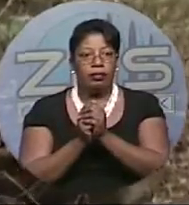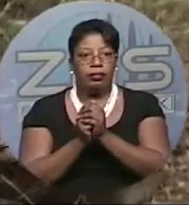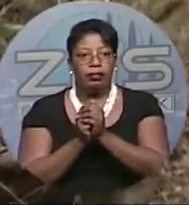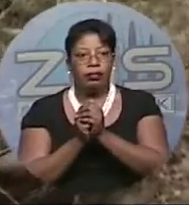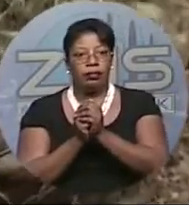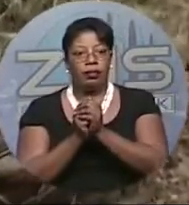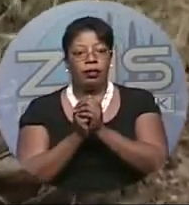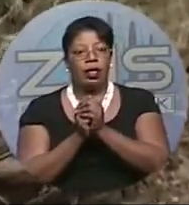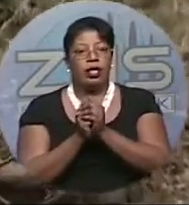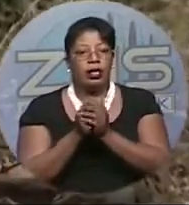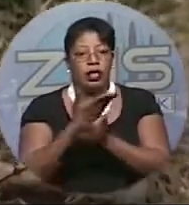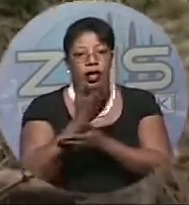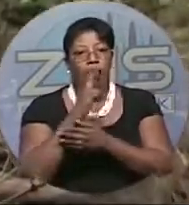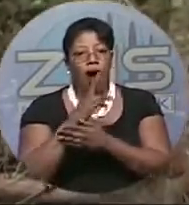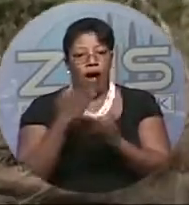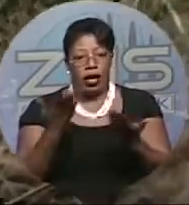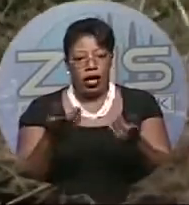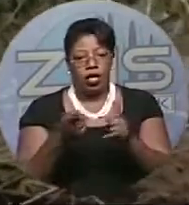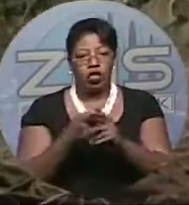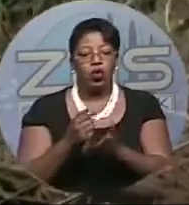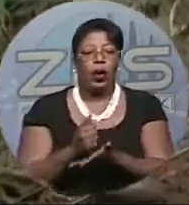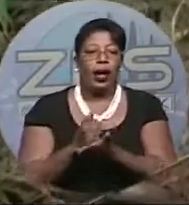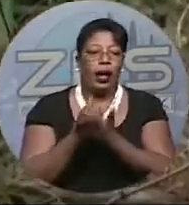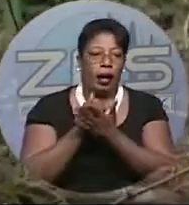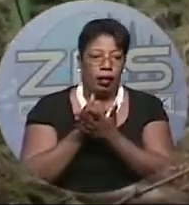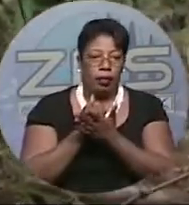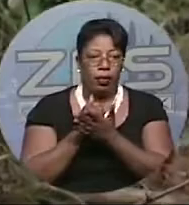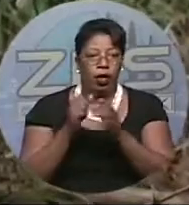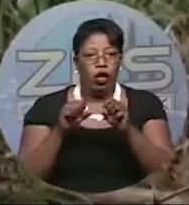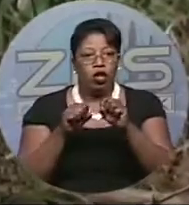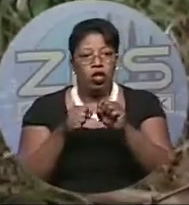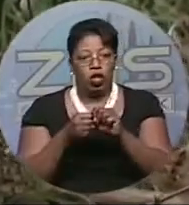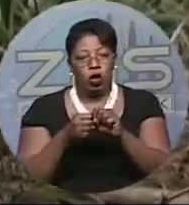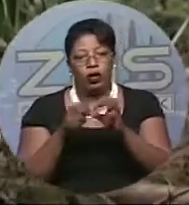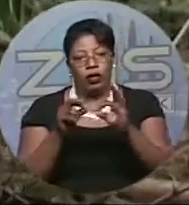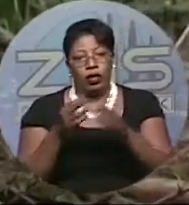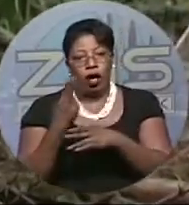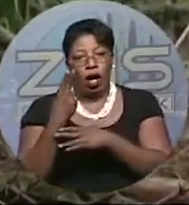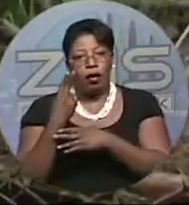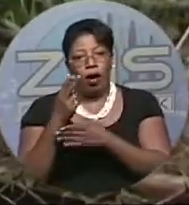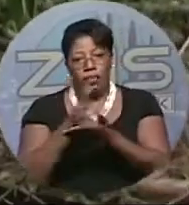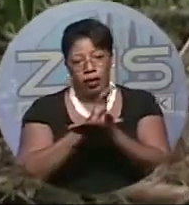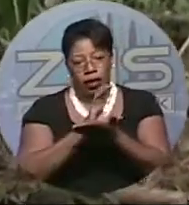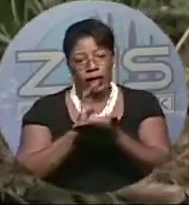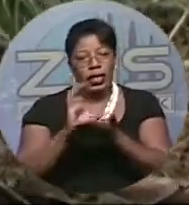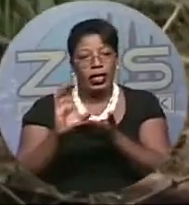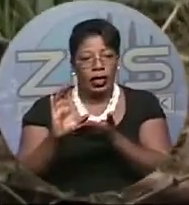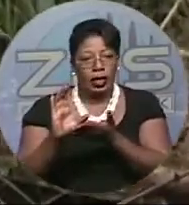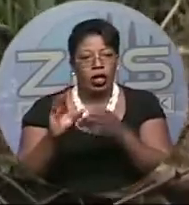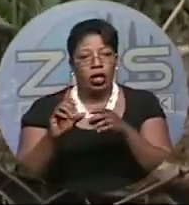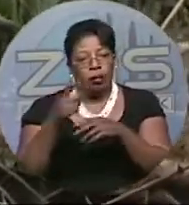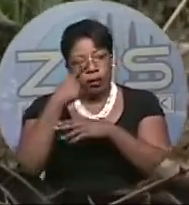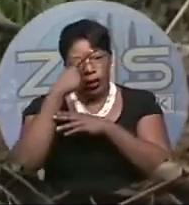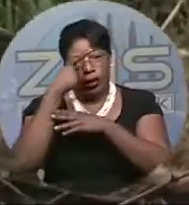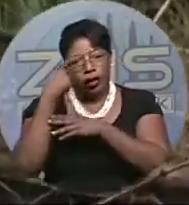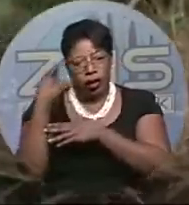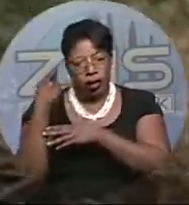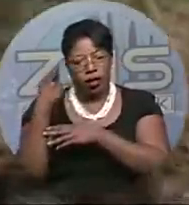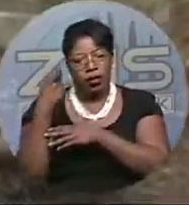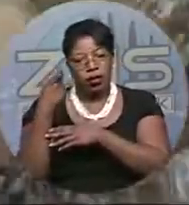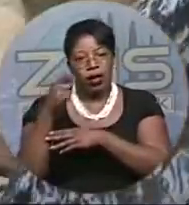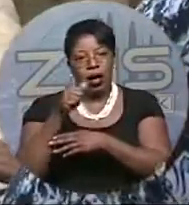They're here to lend a helping hand, and so we're getting a facelift in terms of cleaning, because